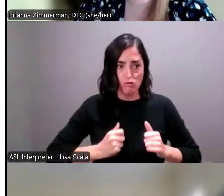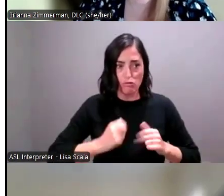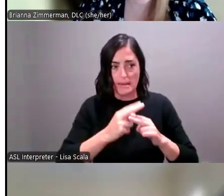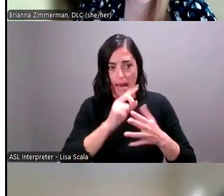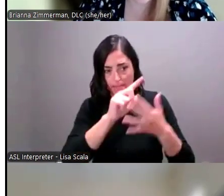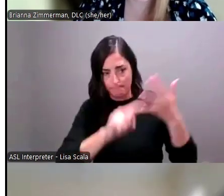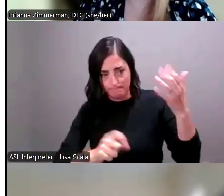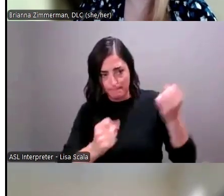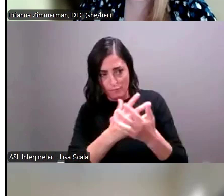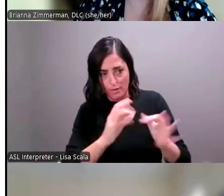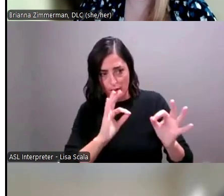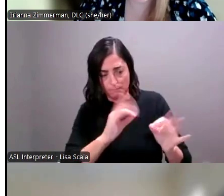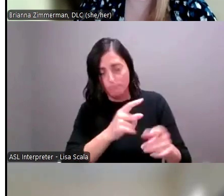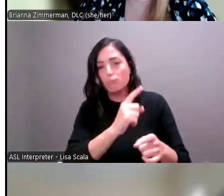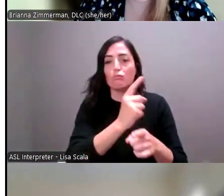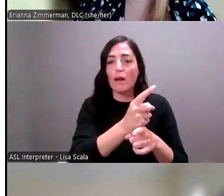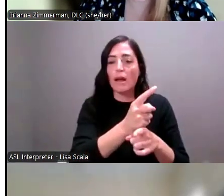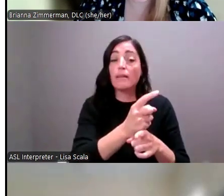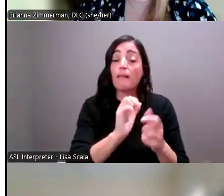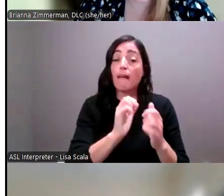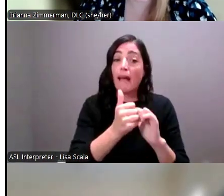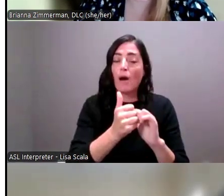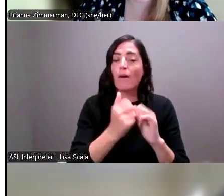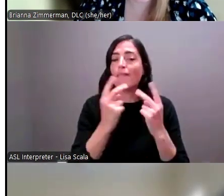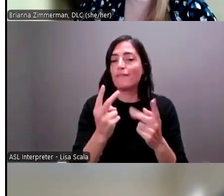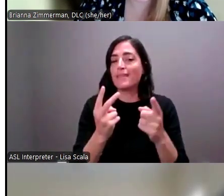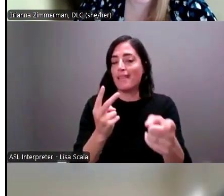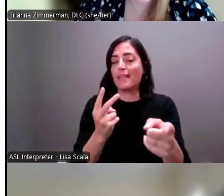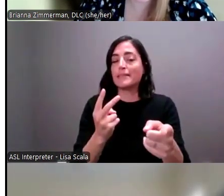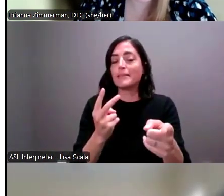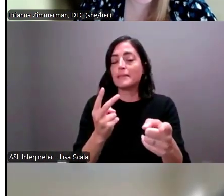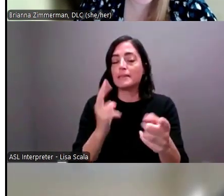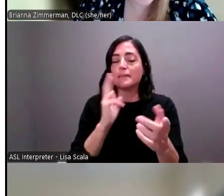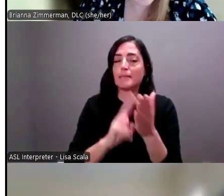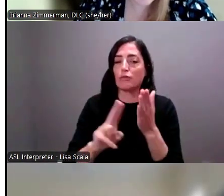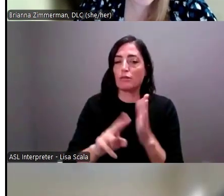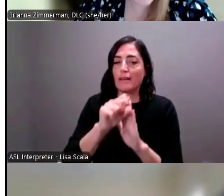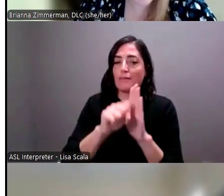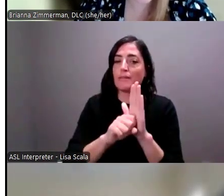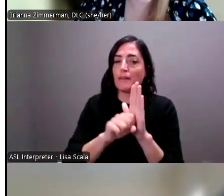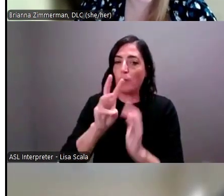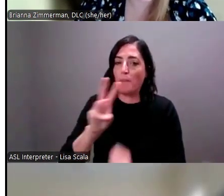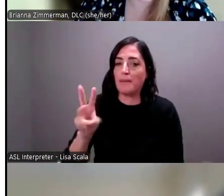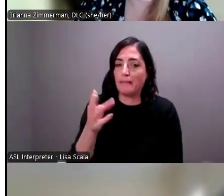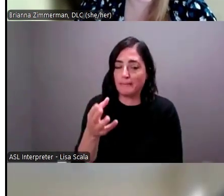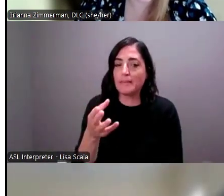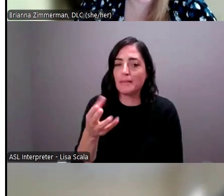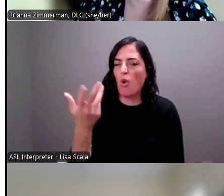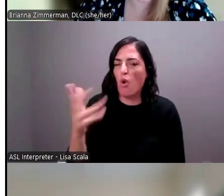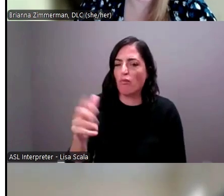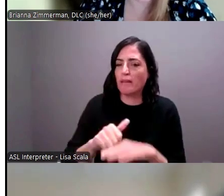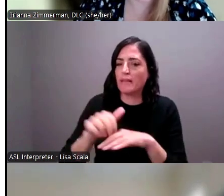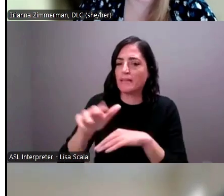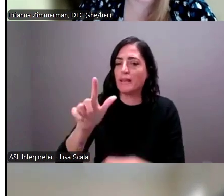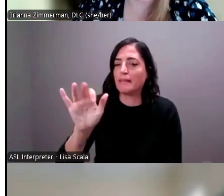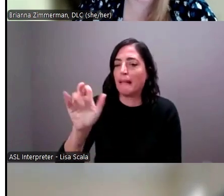correct by visiting the Secretary of State's website, which I've linked to this